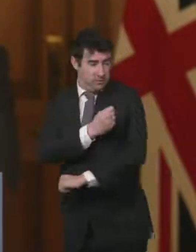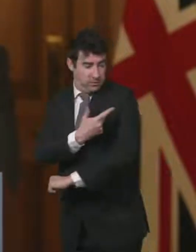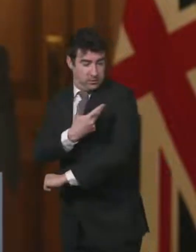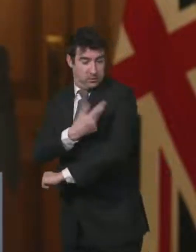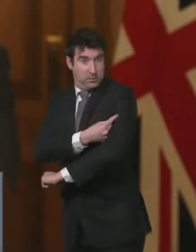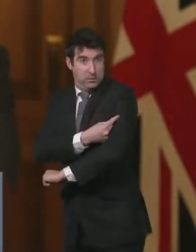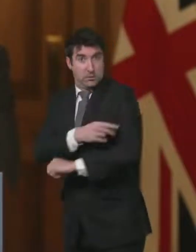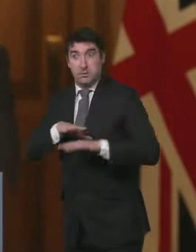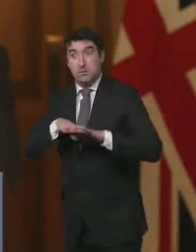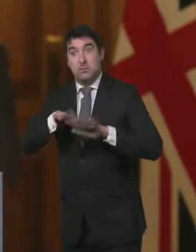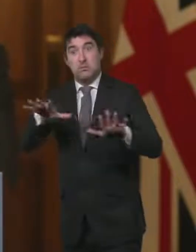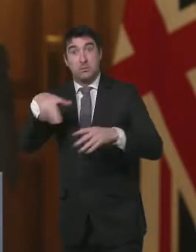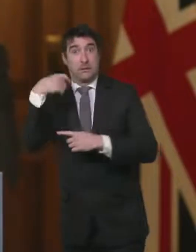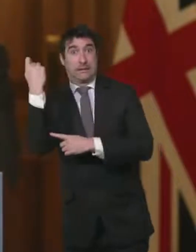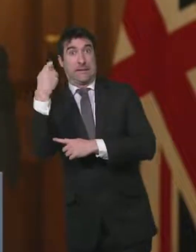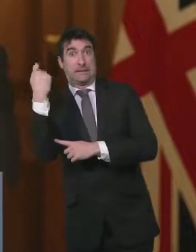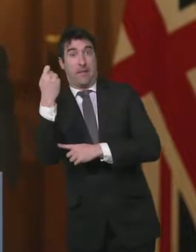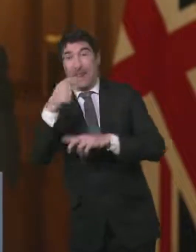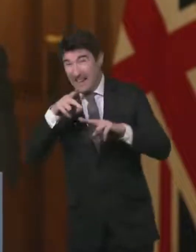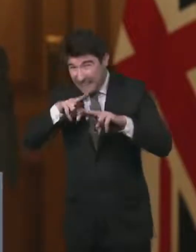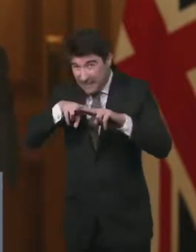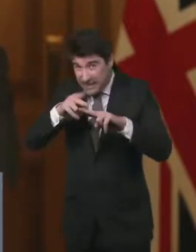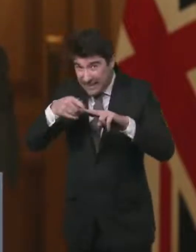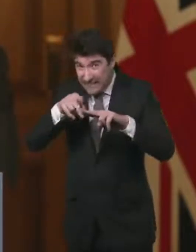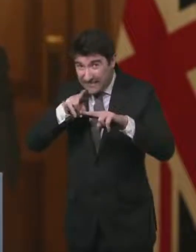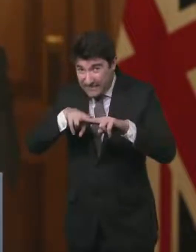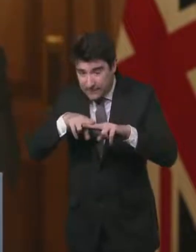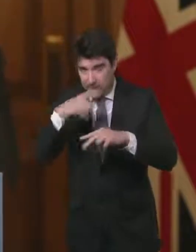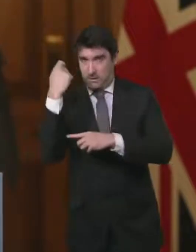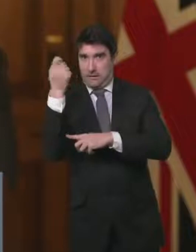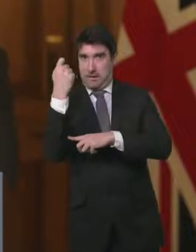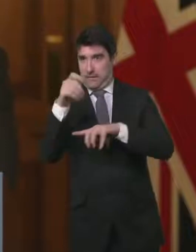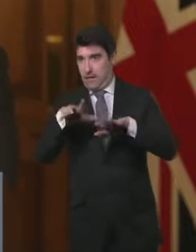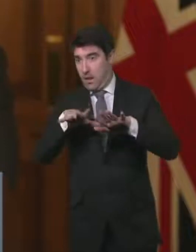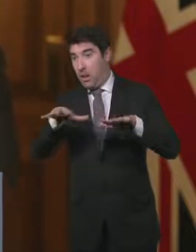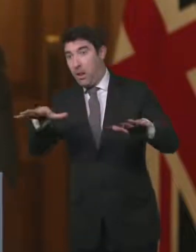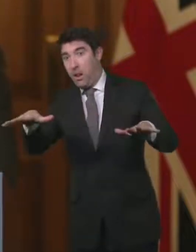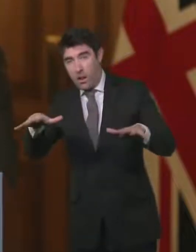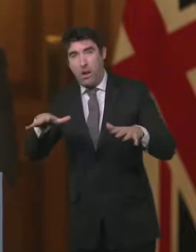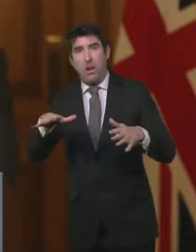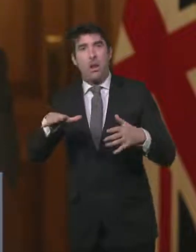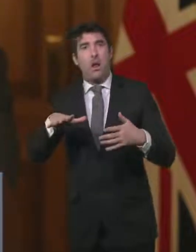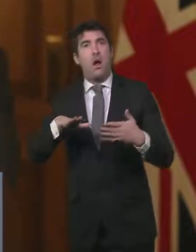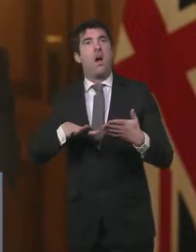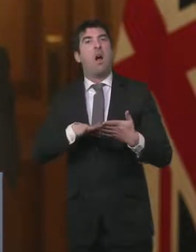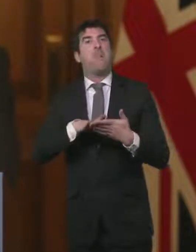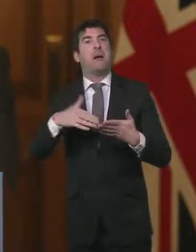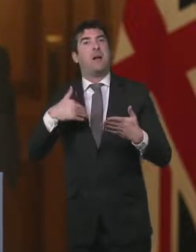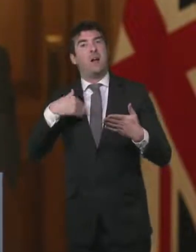then clearly a lot of the non-pharmaceutical interventions, the